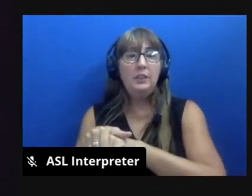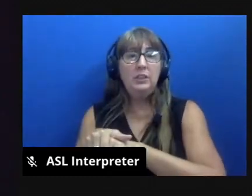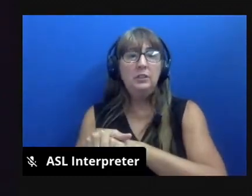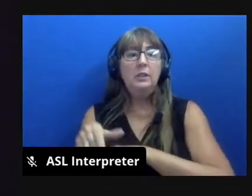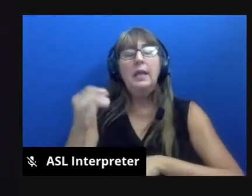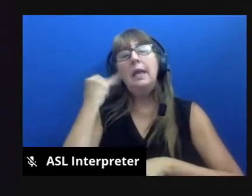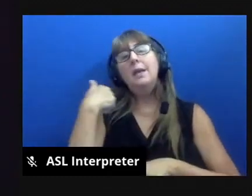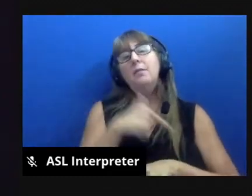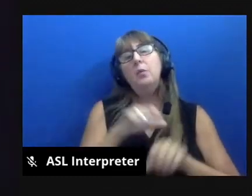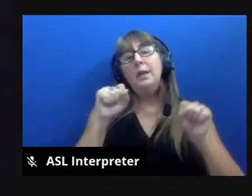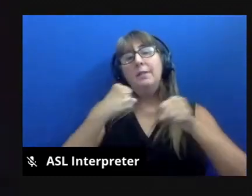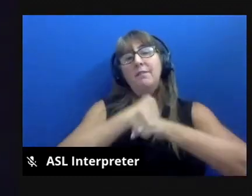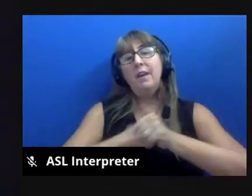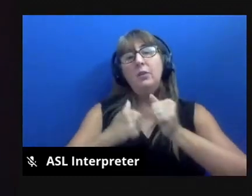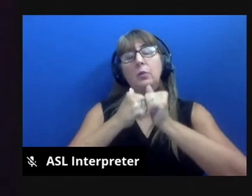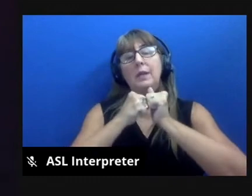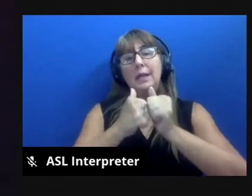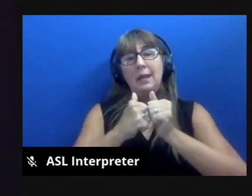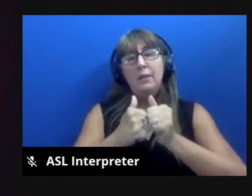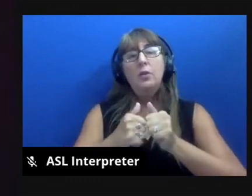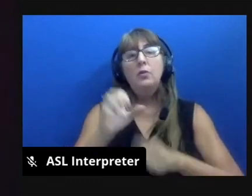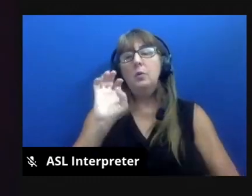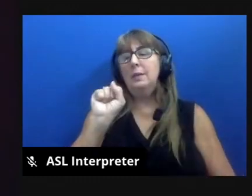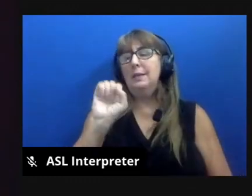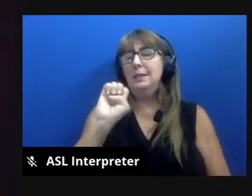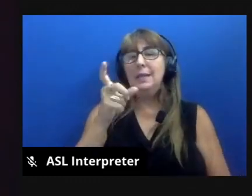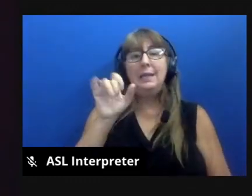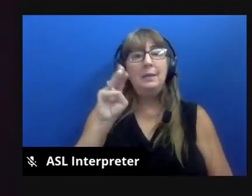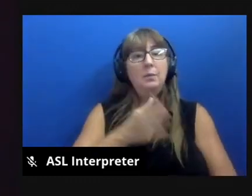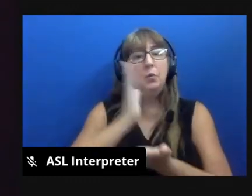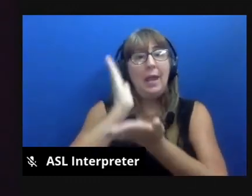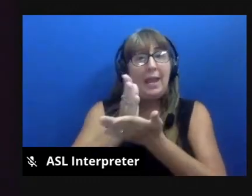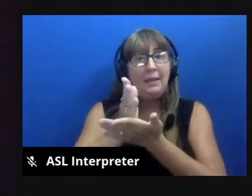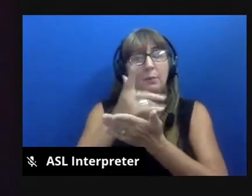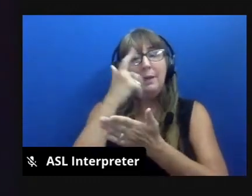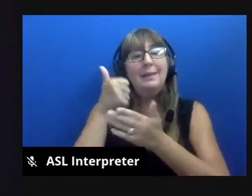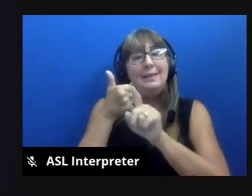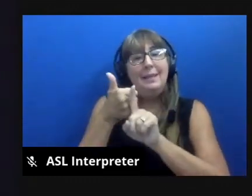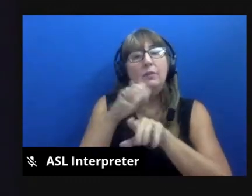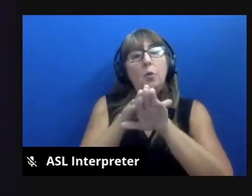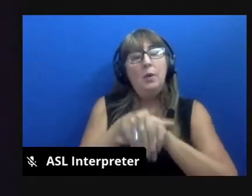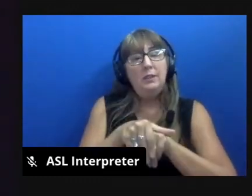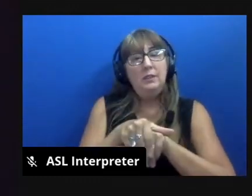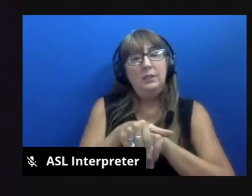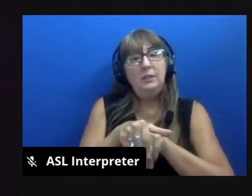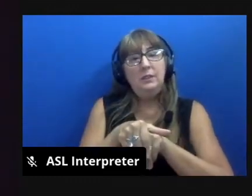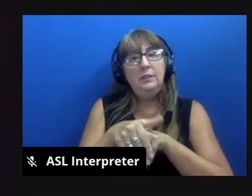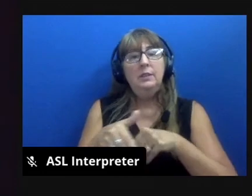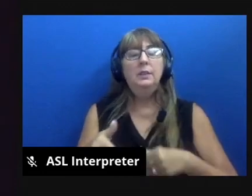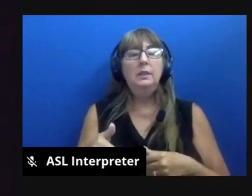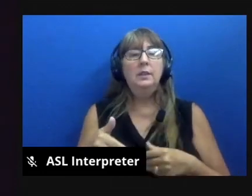can fight together to end sexism as an oppression. Instead of what white women said to me when I wanted to